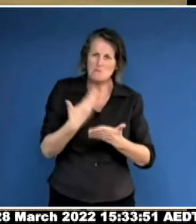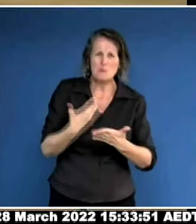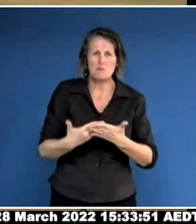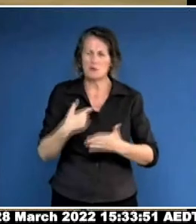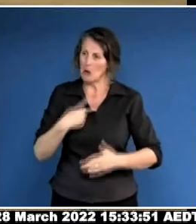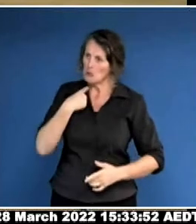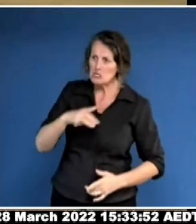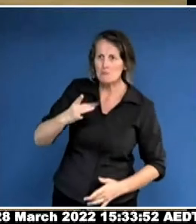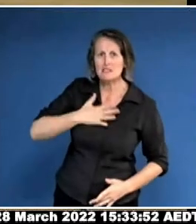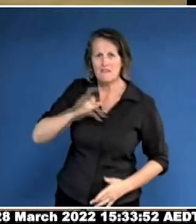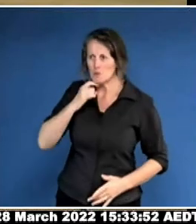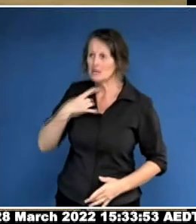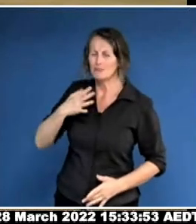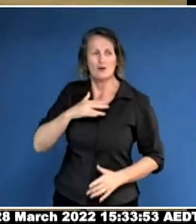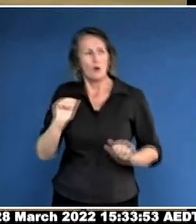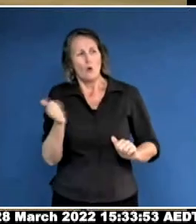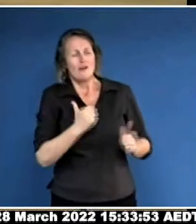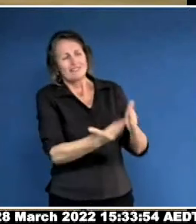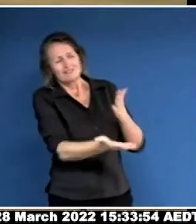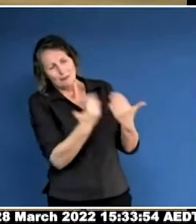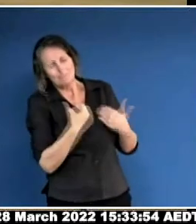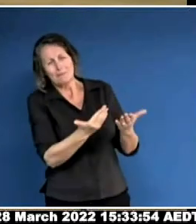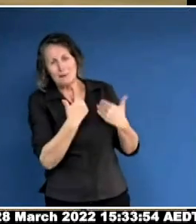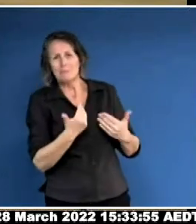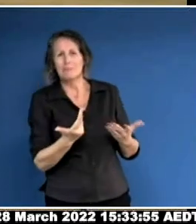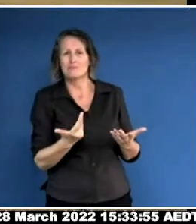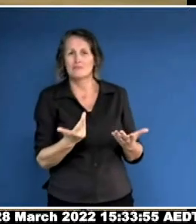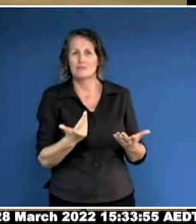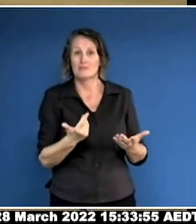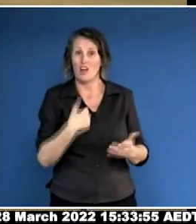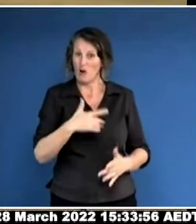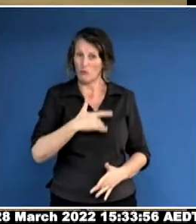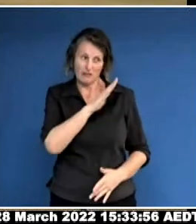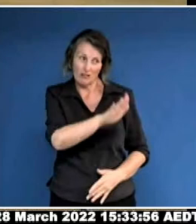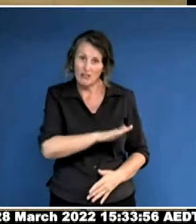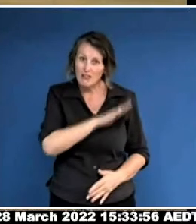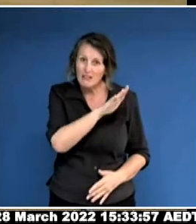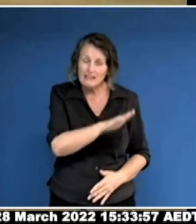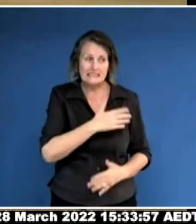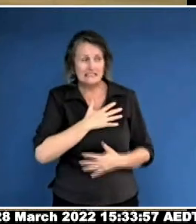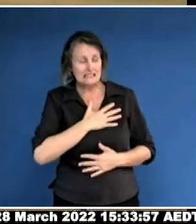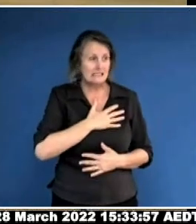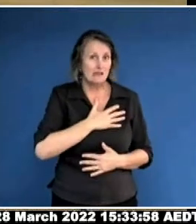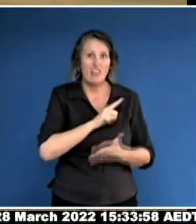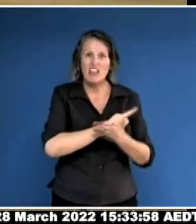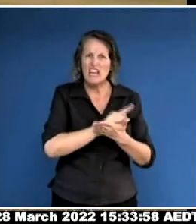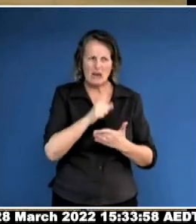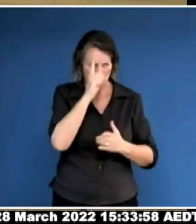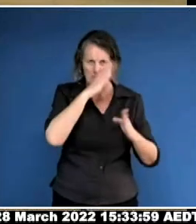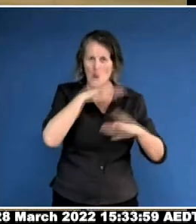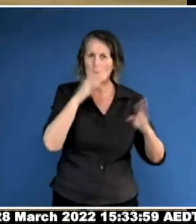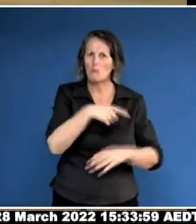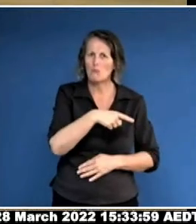I'll kill myself, so I'd let him in the house. He'd make me feel sorry for him, but then he'd get angry and put me down and things like